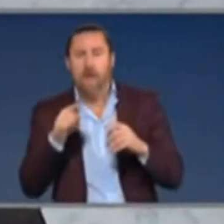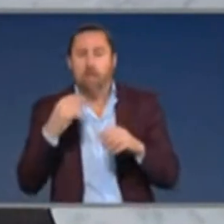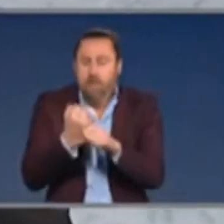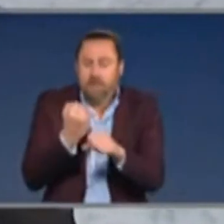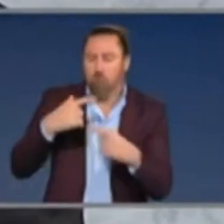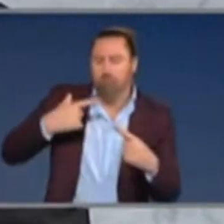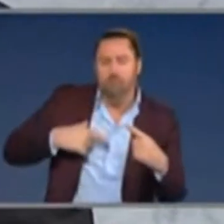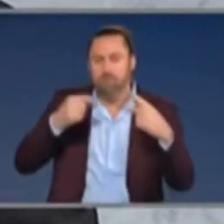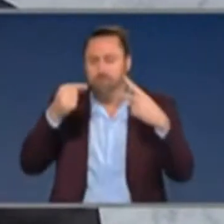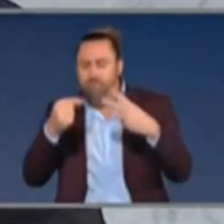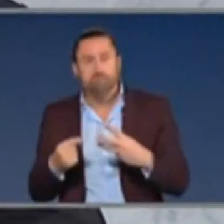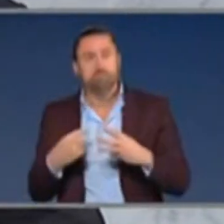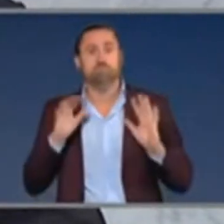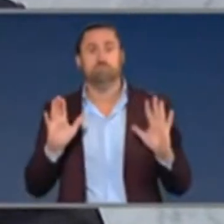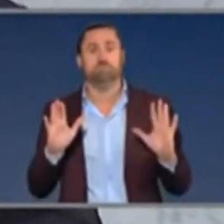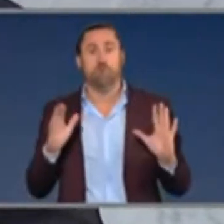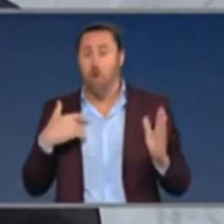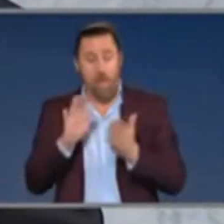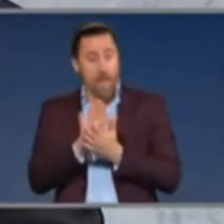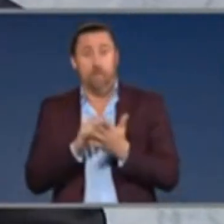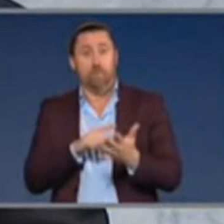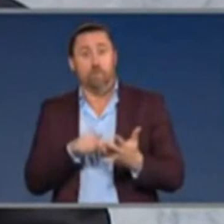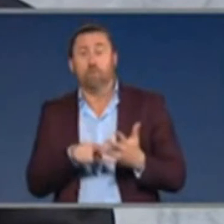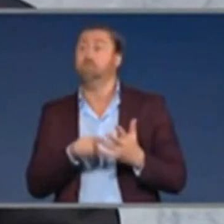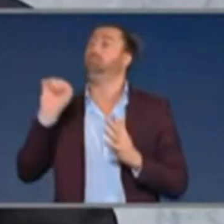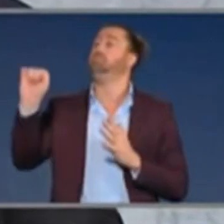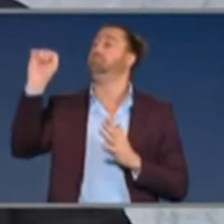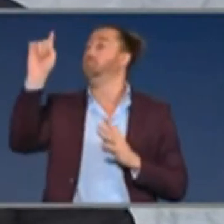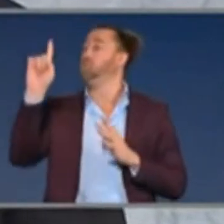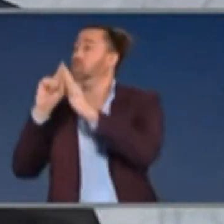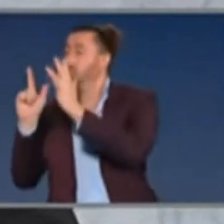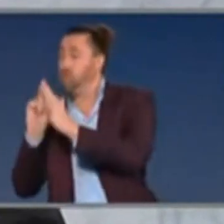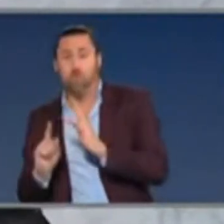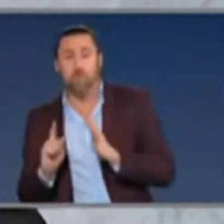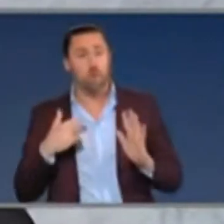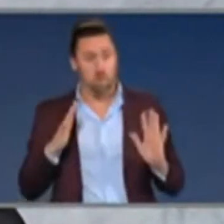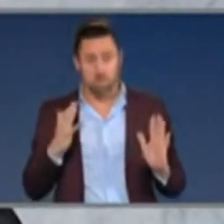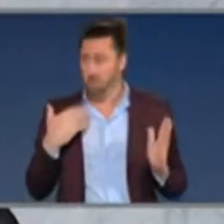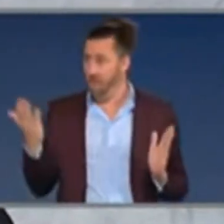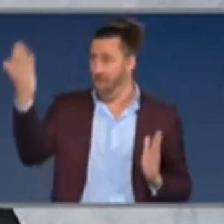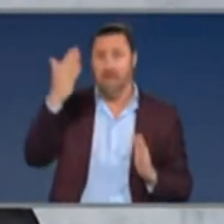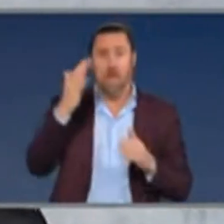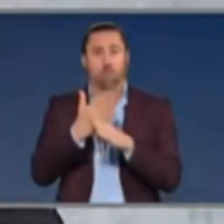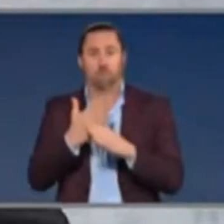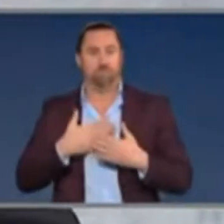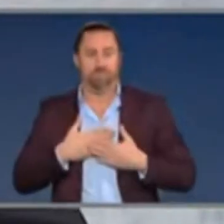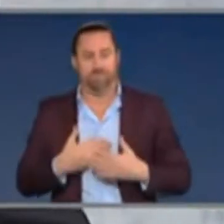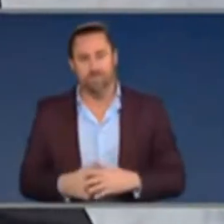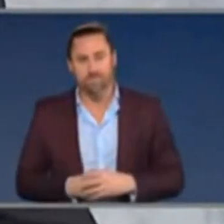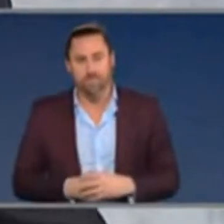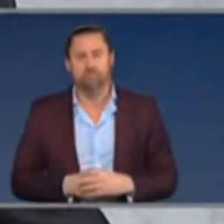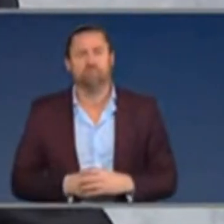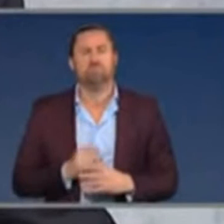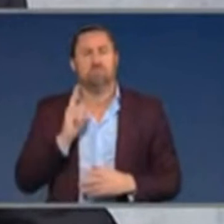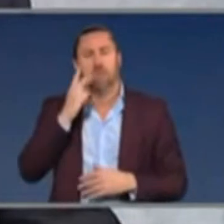standard that all political leaders should be held to. I'm happy to be, and I'm sure other premiers are when you put those questions to them. Yeah. Prime Minister, overnight there was a